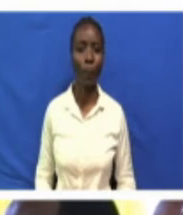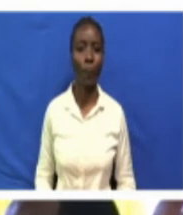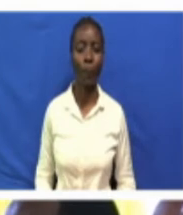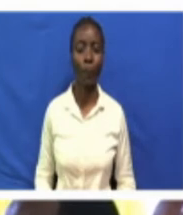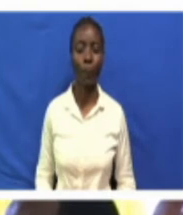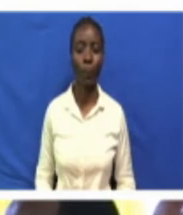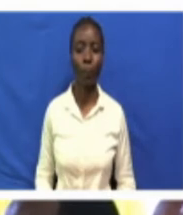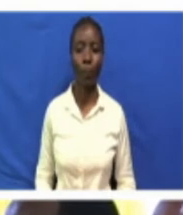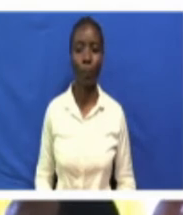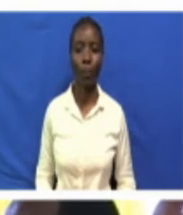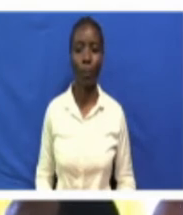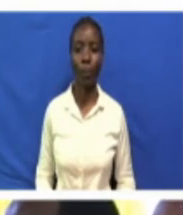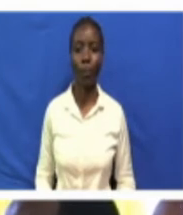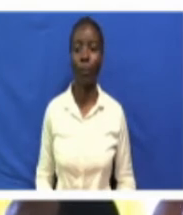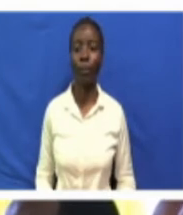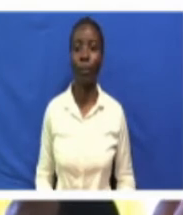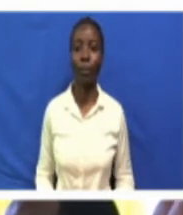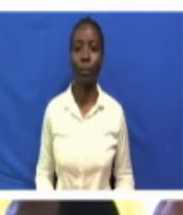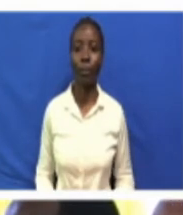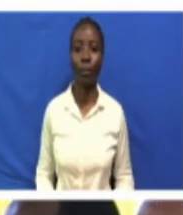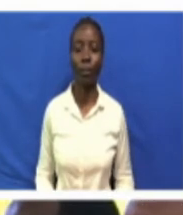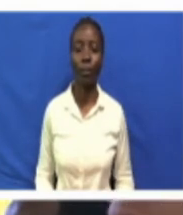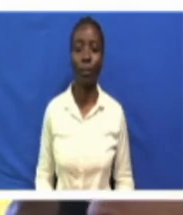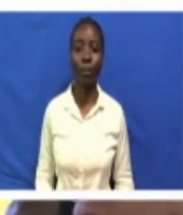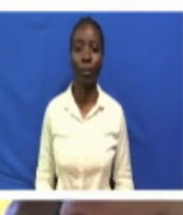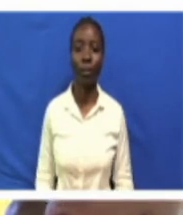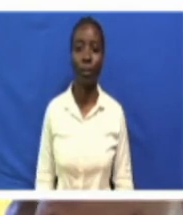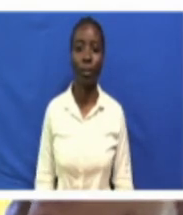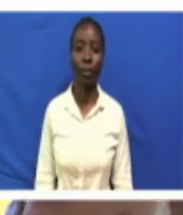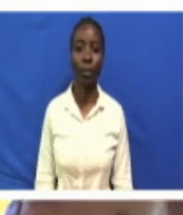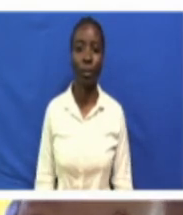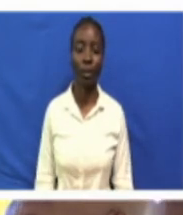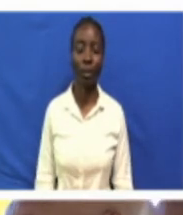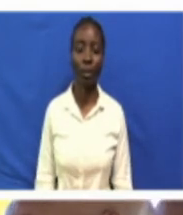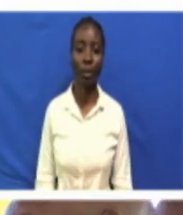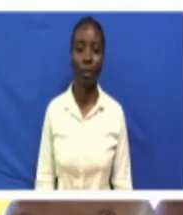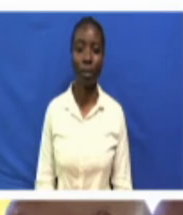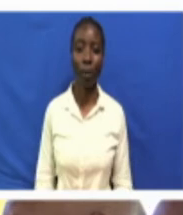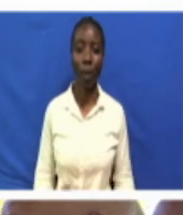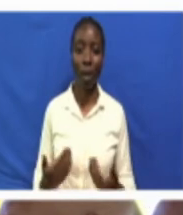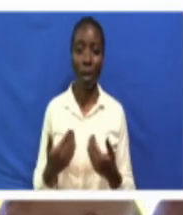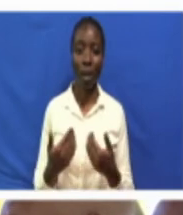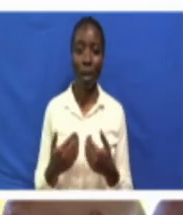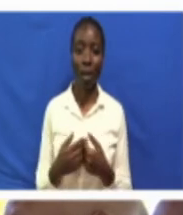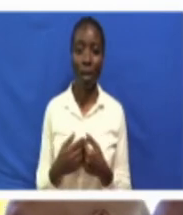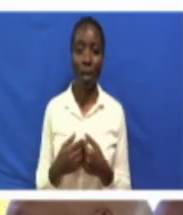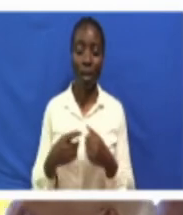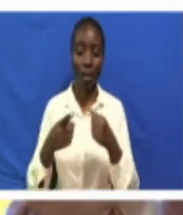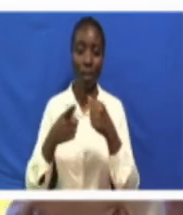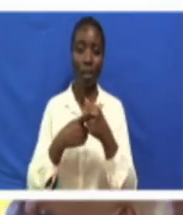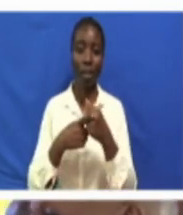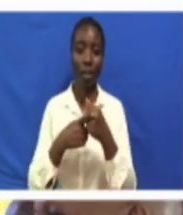since our last Catherine we have mourned the loss of six six as